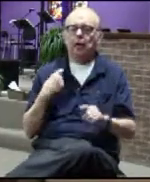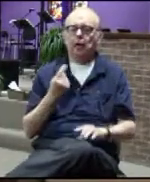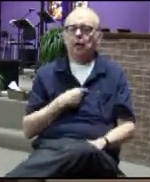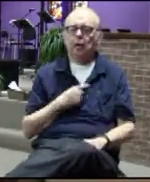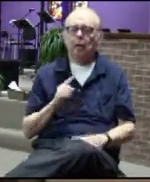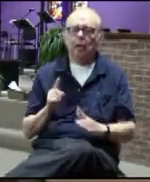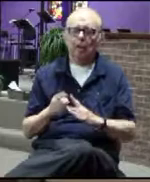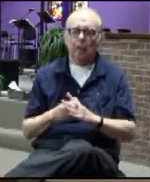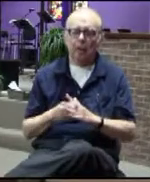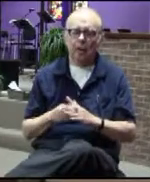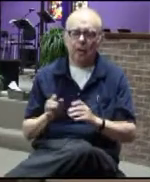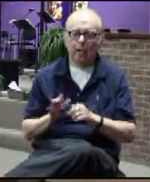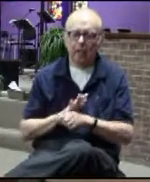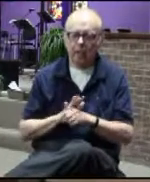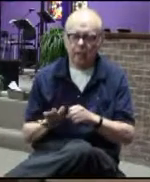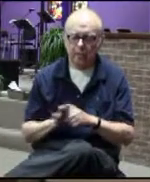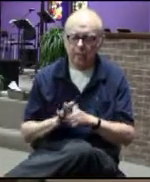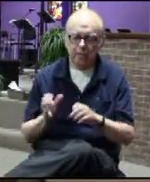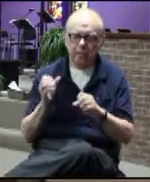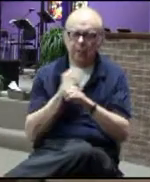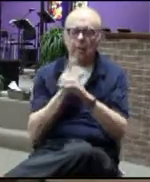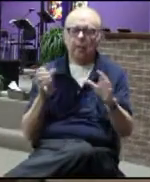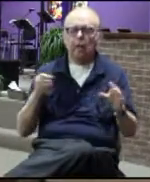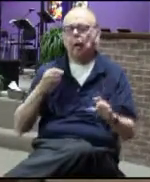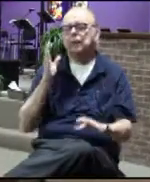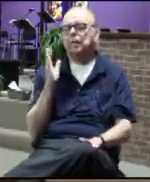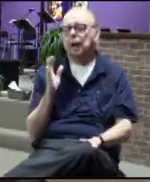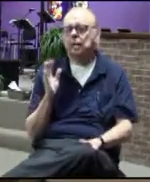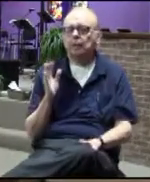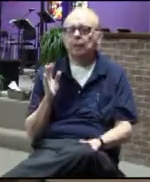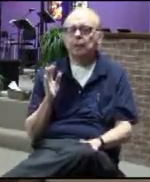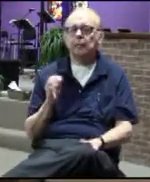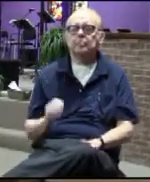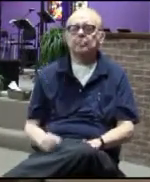begin to fulfill the imagination of God